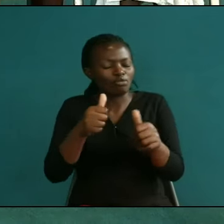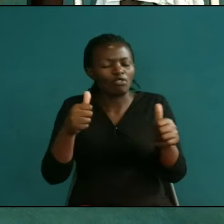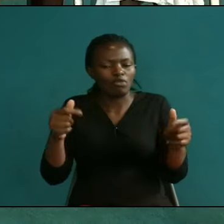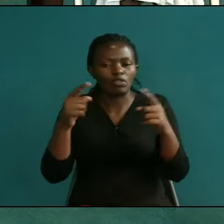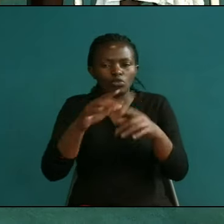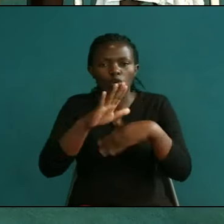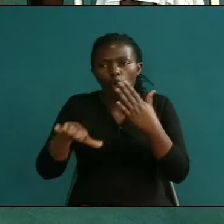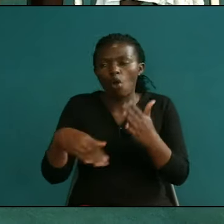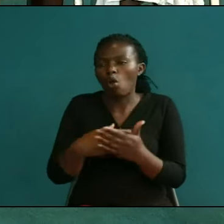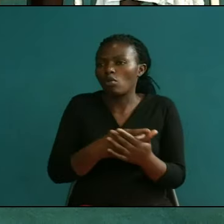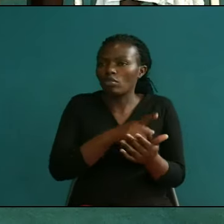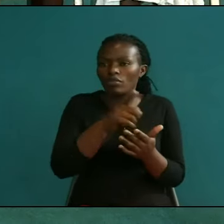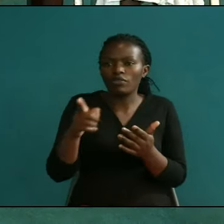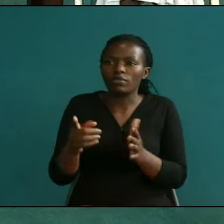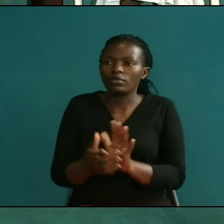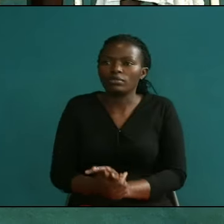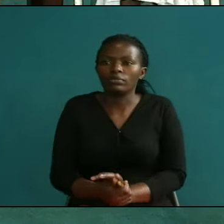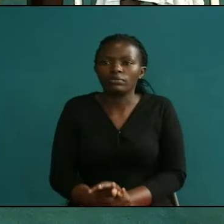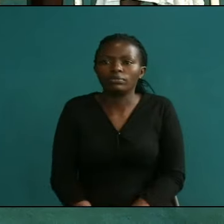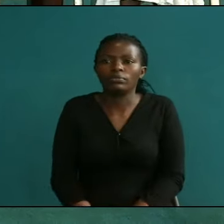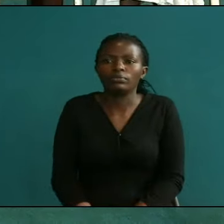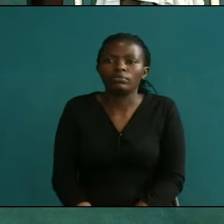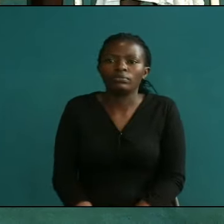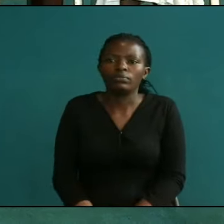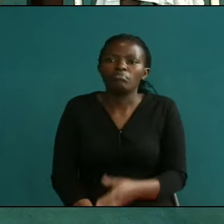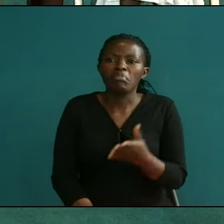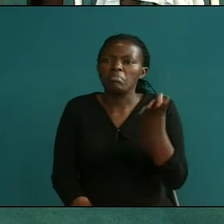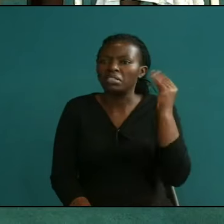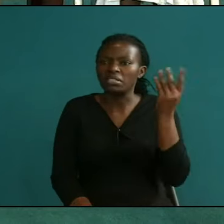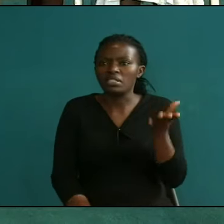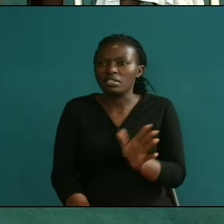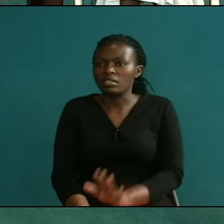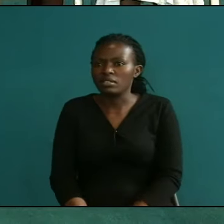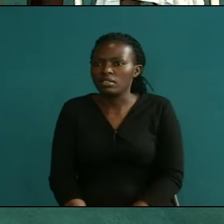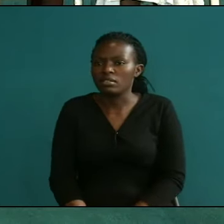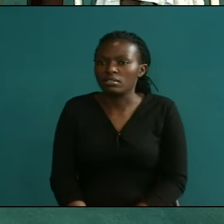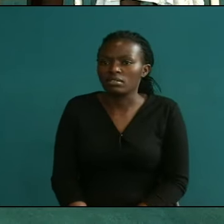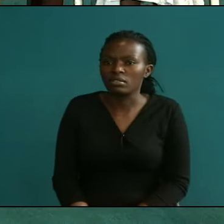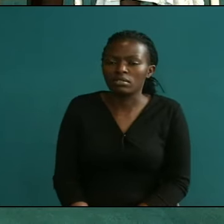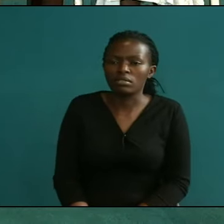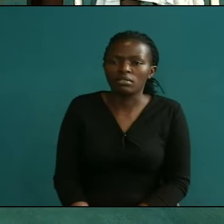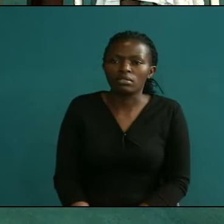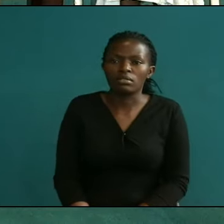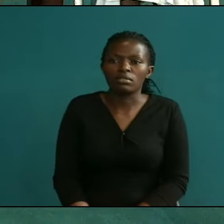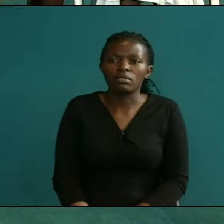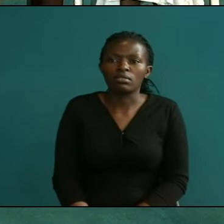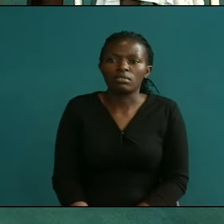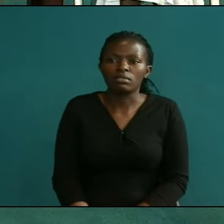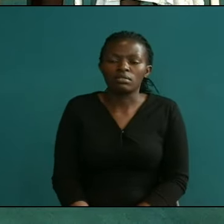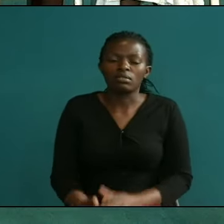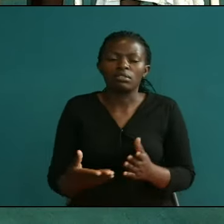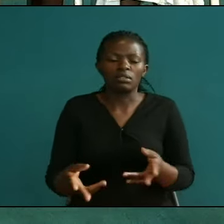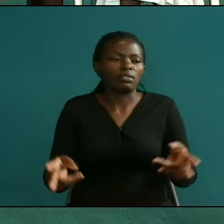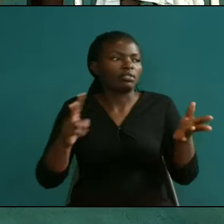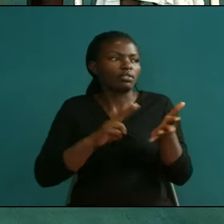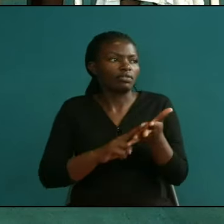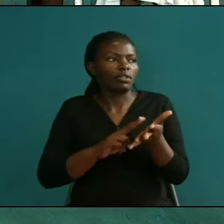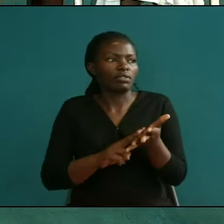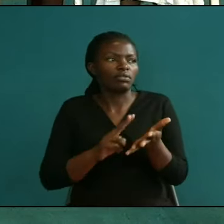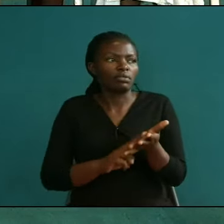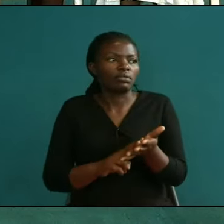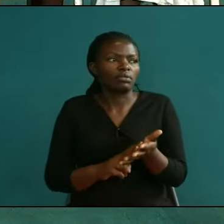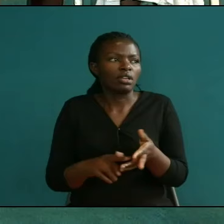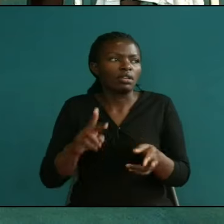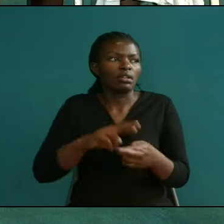about this verse and how it applies to the sin solution that has been given? This verse is very related